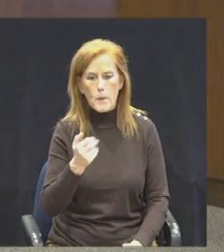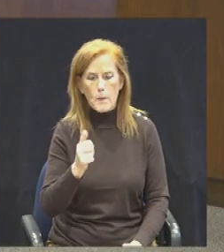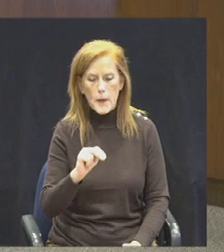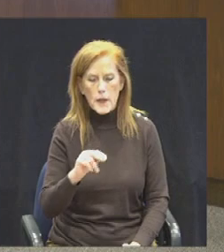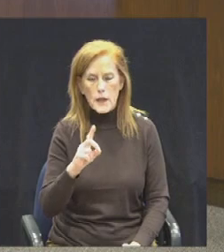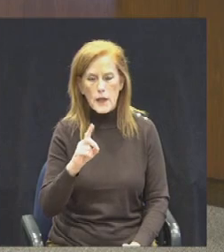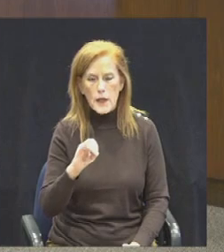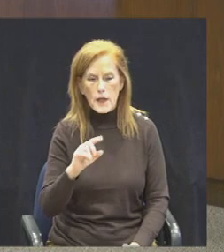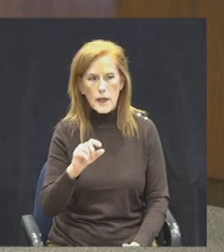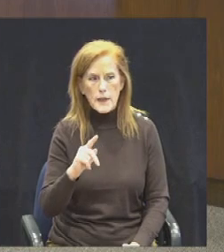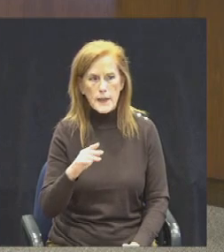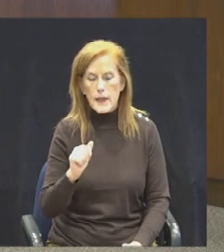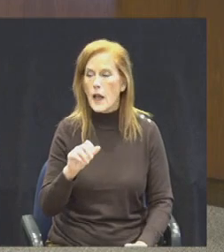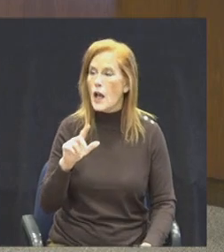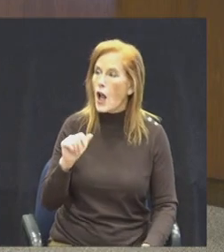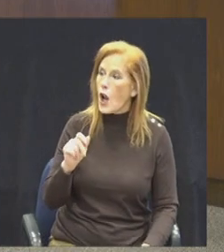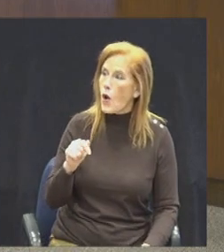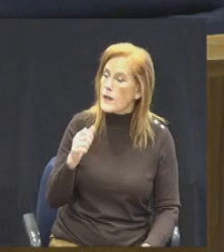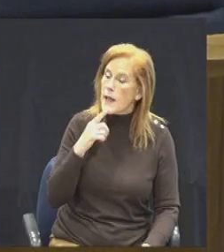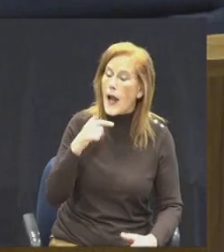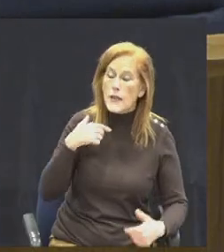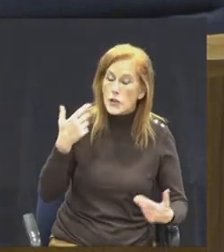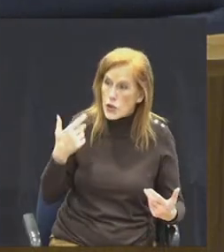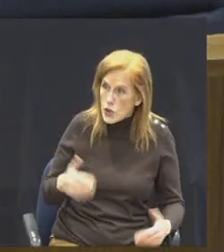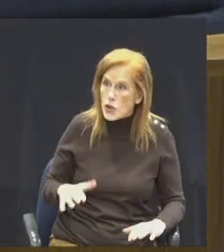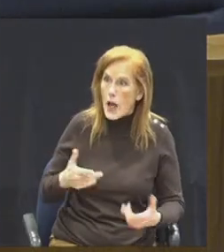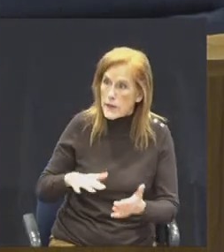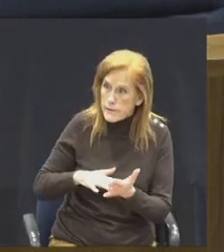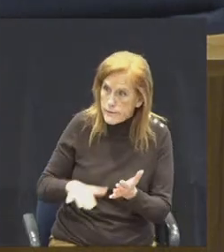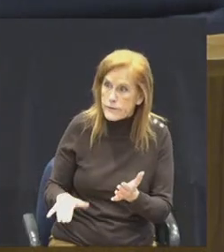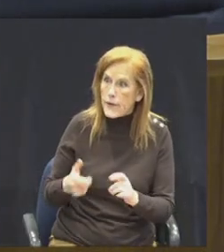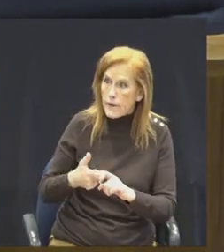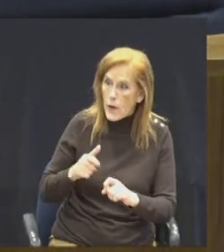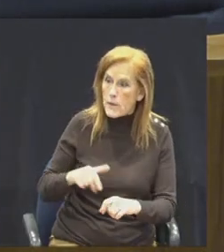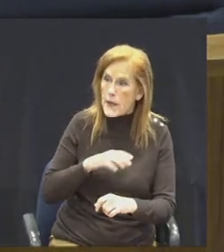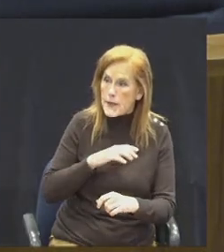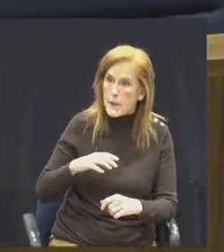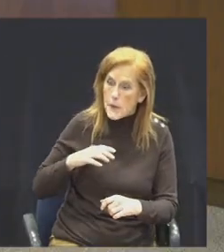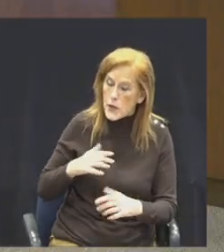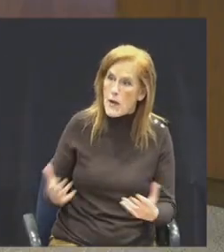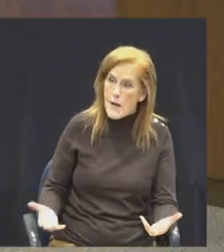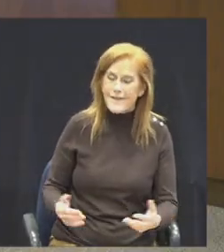Okay. Laura's going to be like, I just got rid of you all. Yeah.